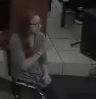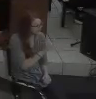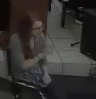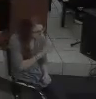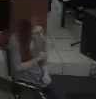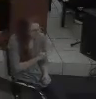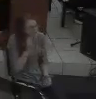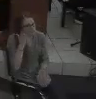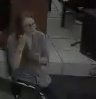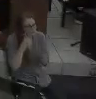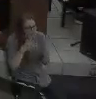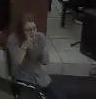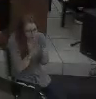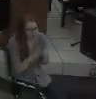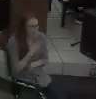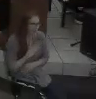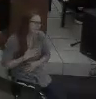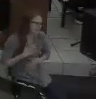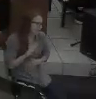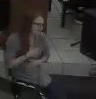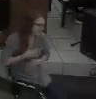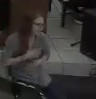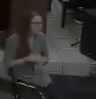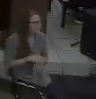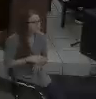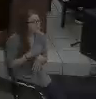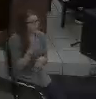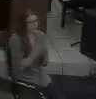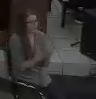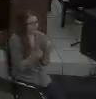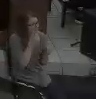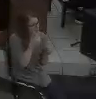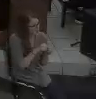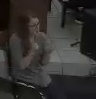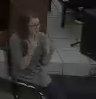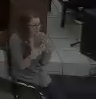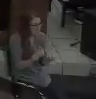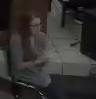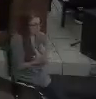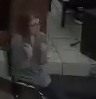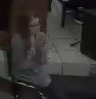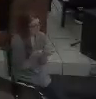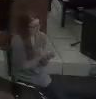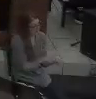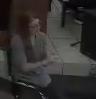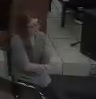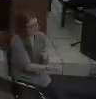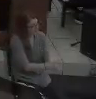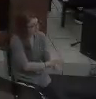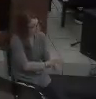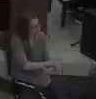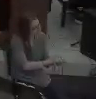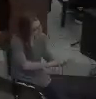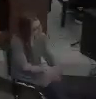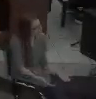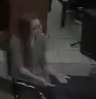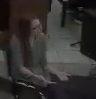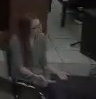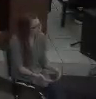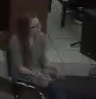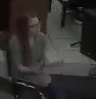for God, and I enjoy doing it. And one of the things I remember years ago when I went to another church and I was welcomed,